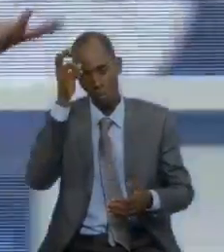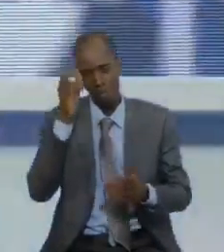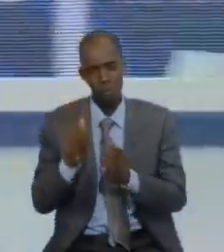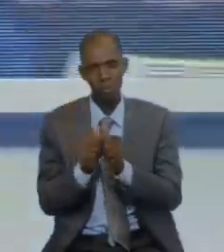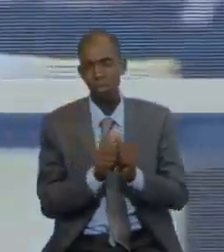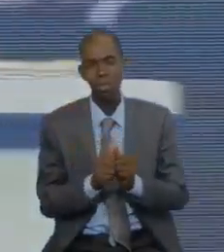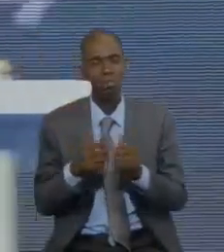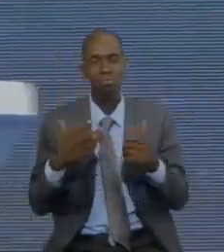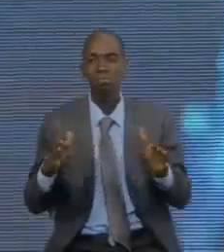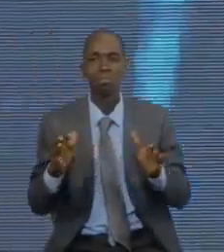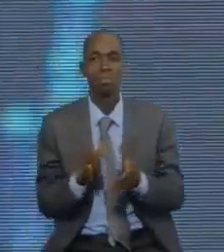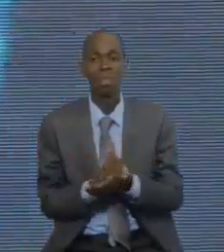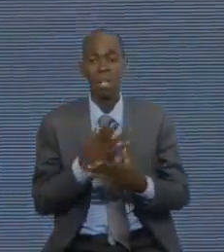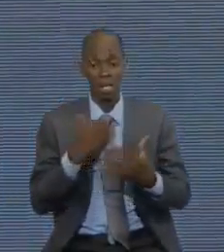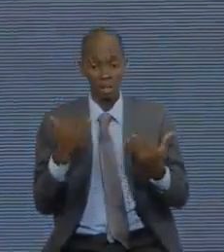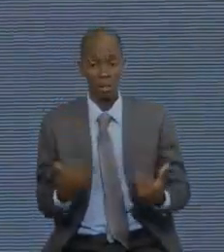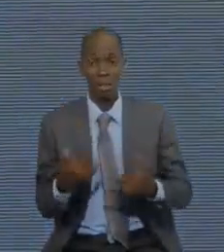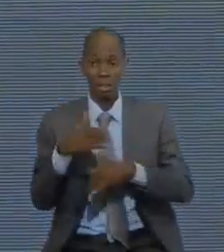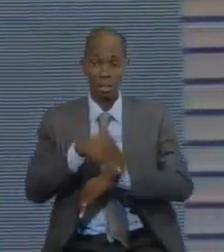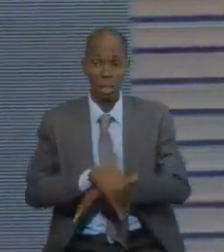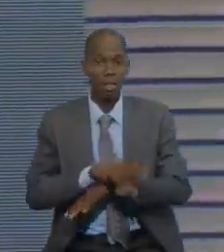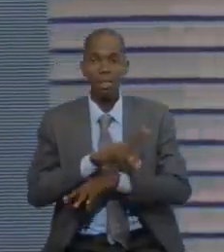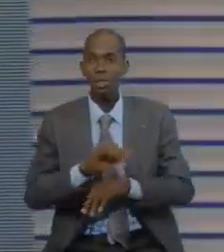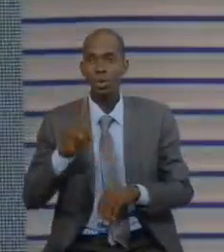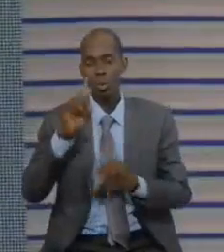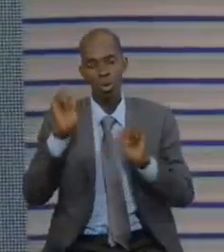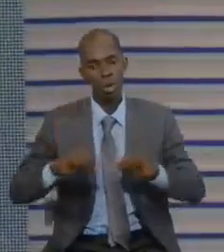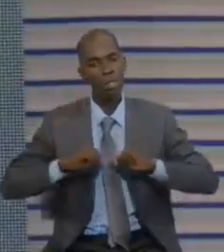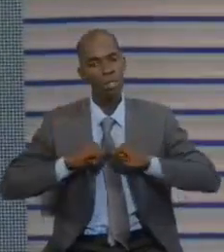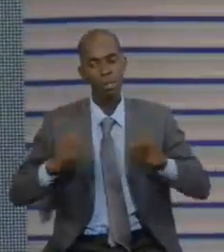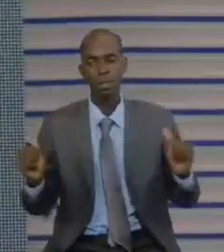And tonight, no man can deny you.